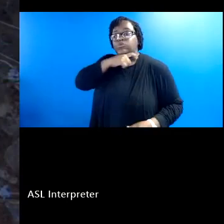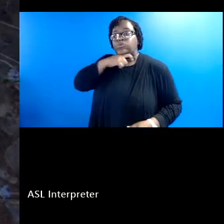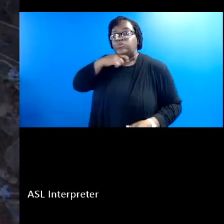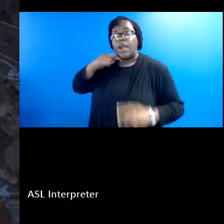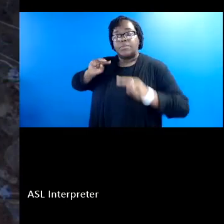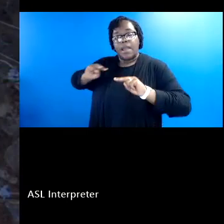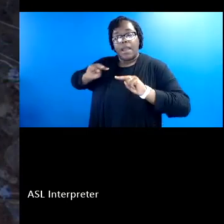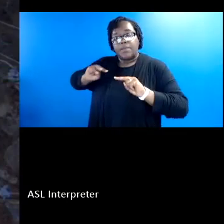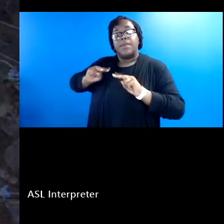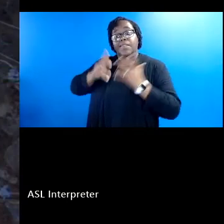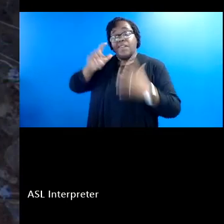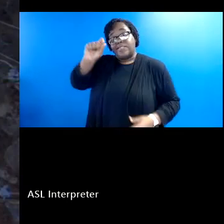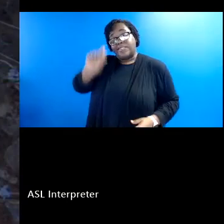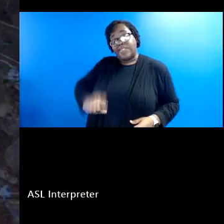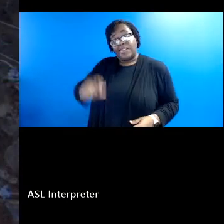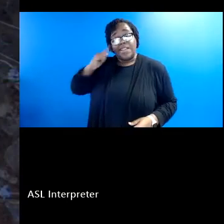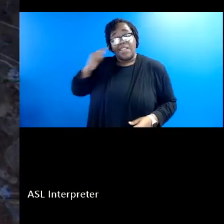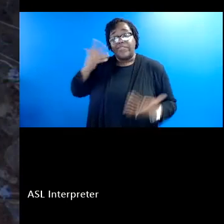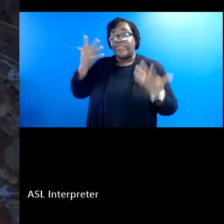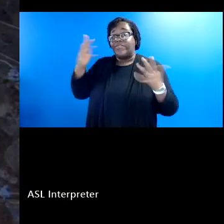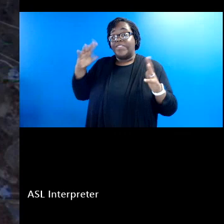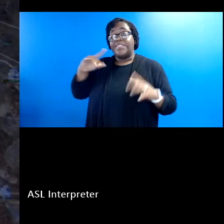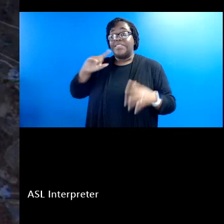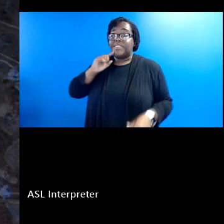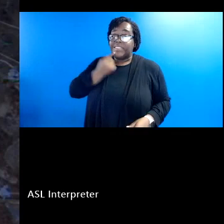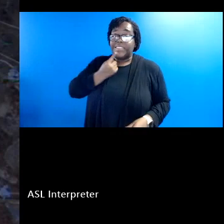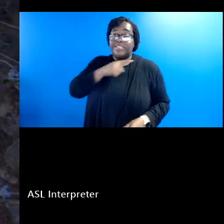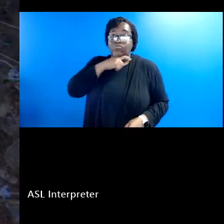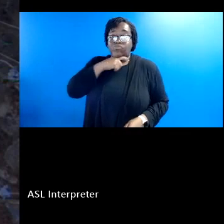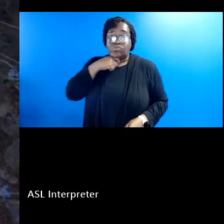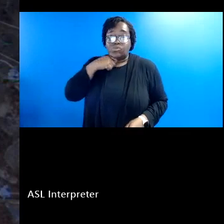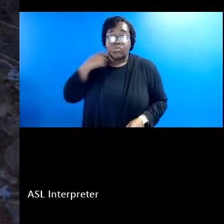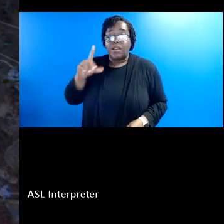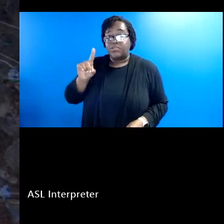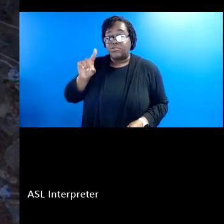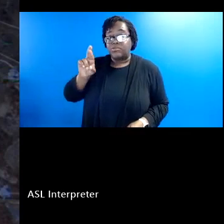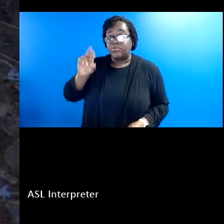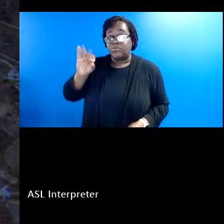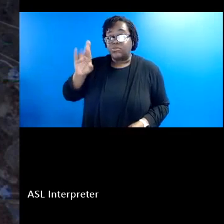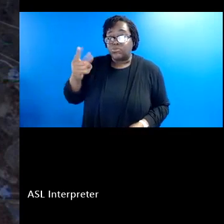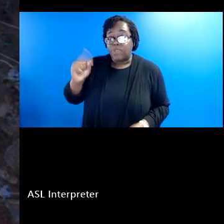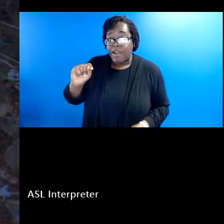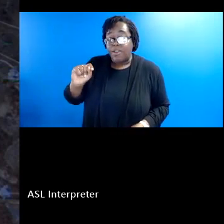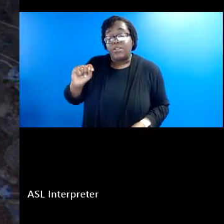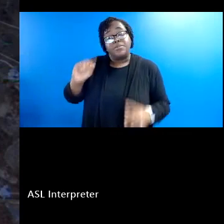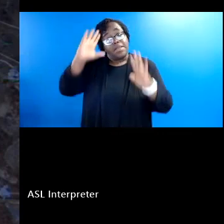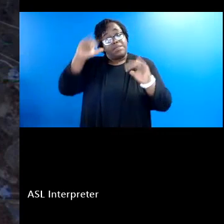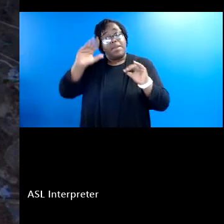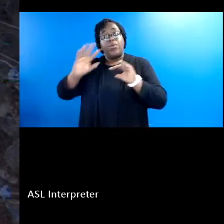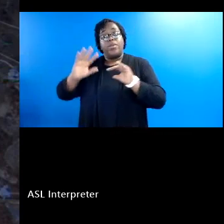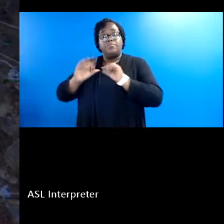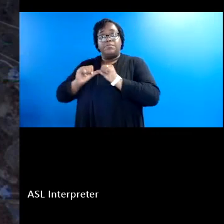of Southern California is already in a severe drought, and those drought conditions are expected to migrate further